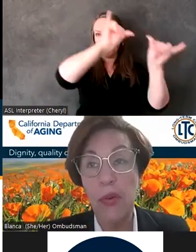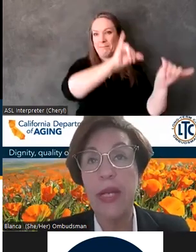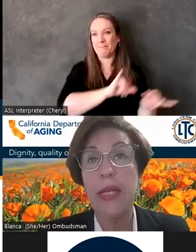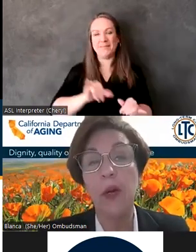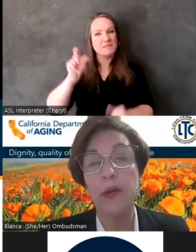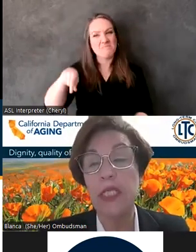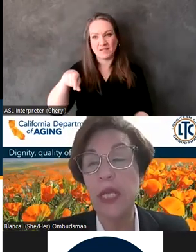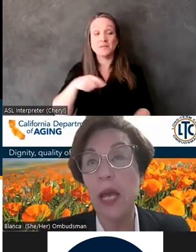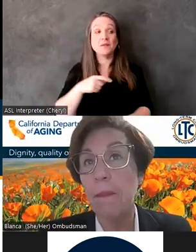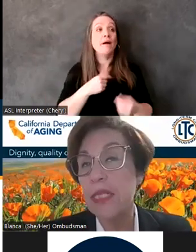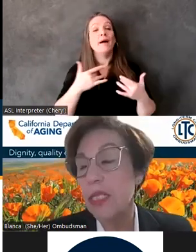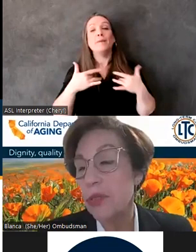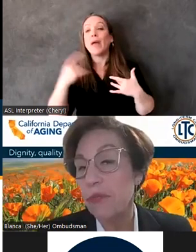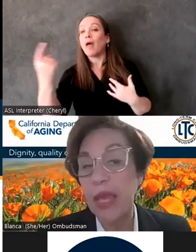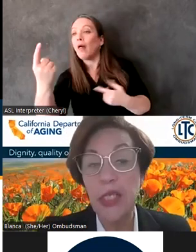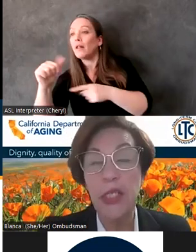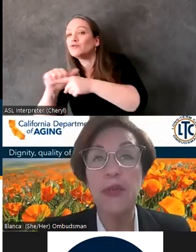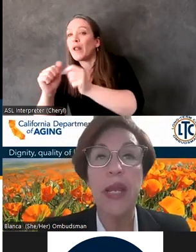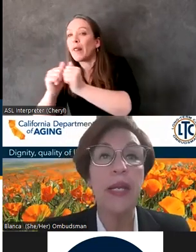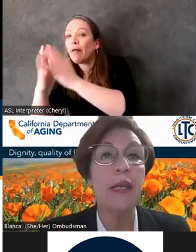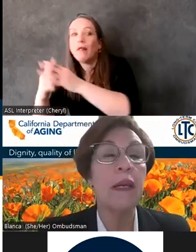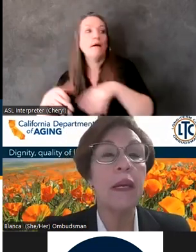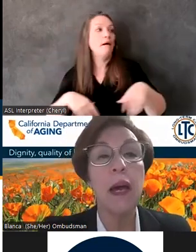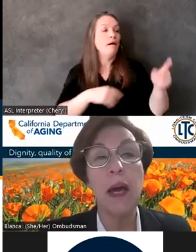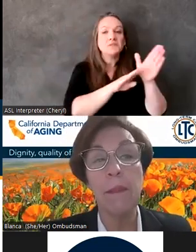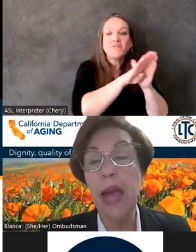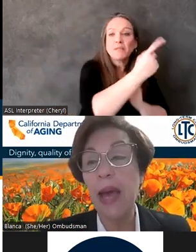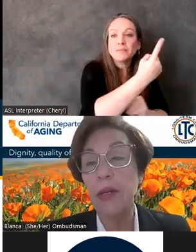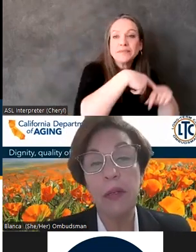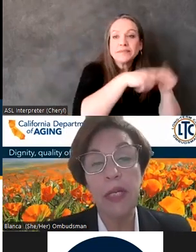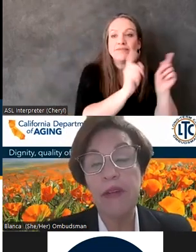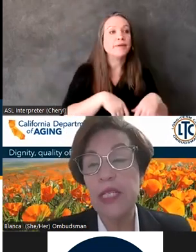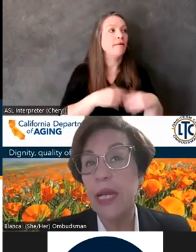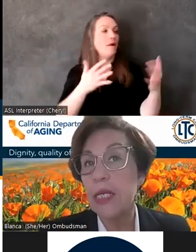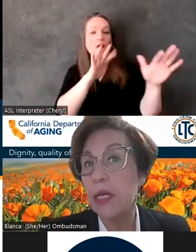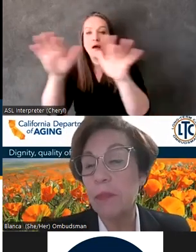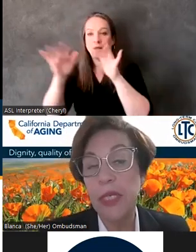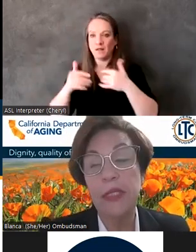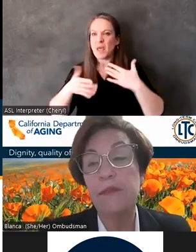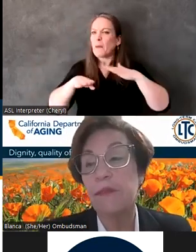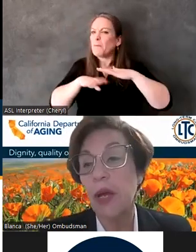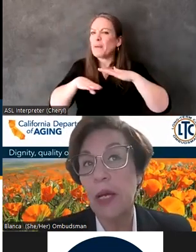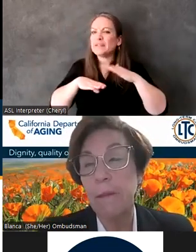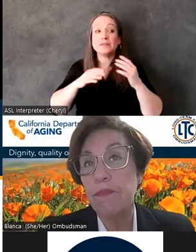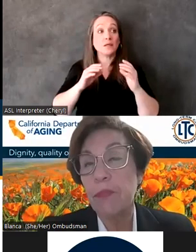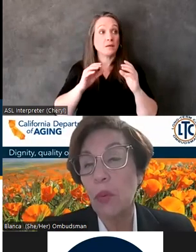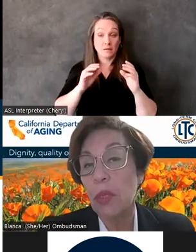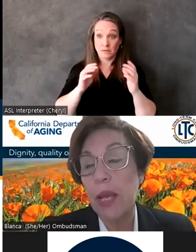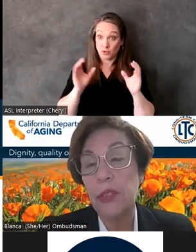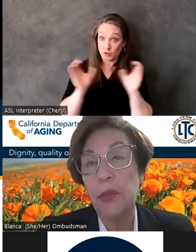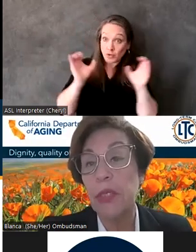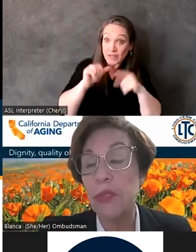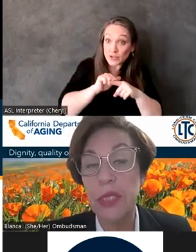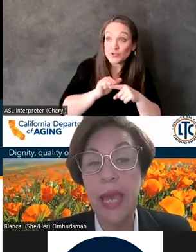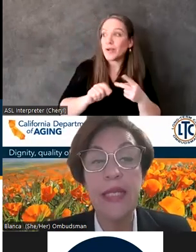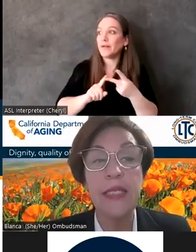own training, whether it's basic certification training, how to investigate an adult protective or